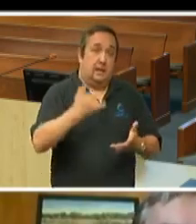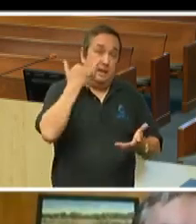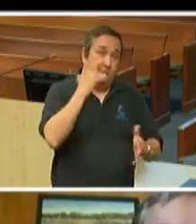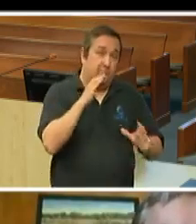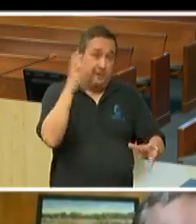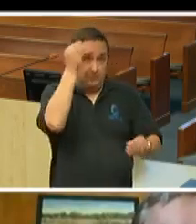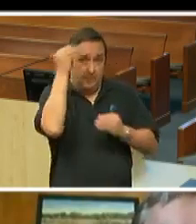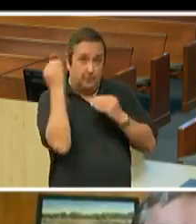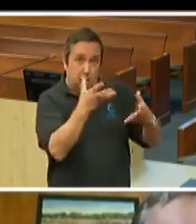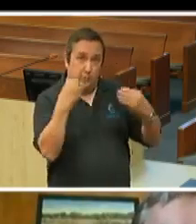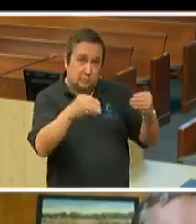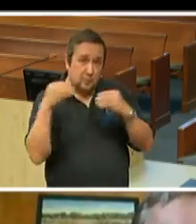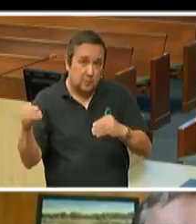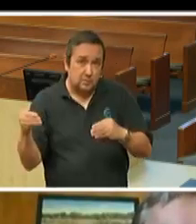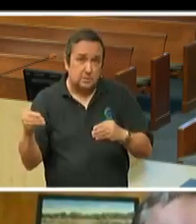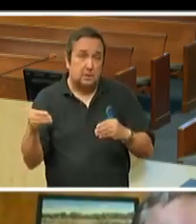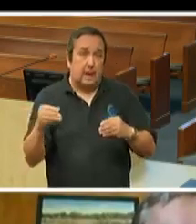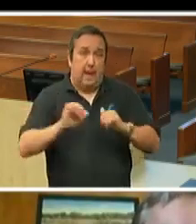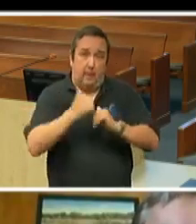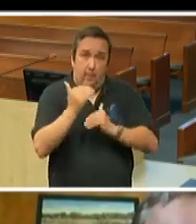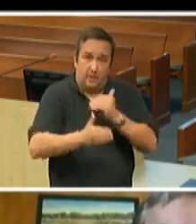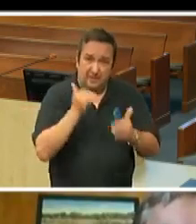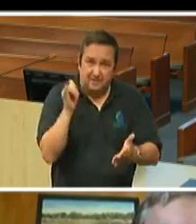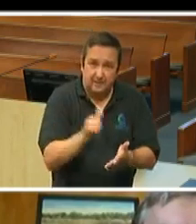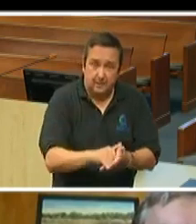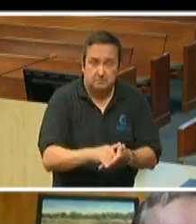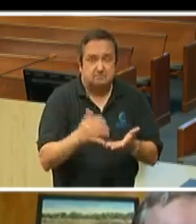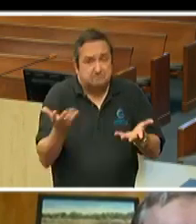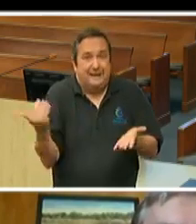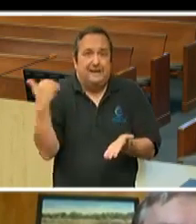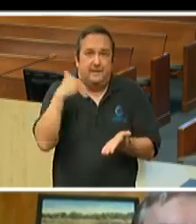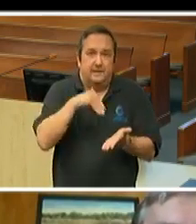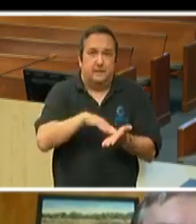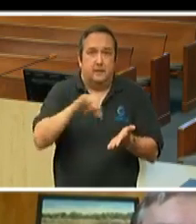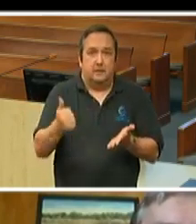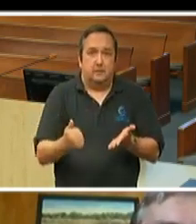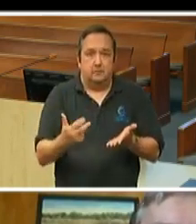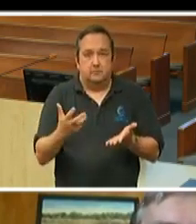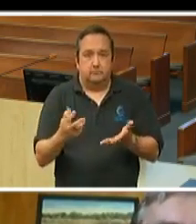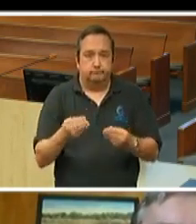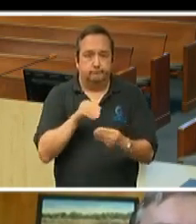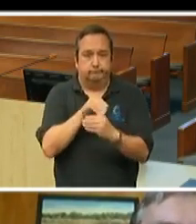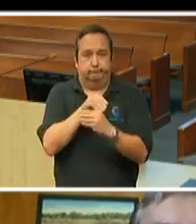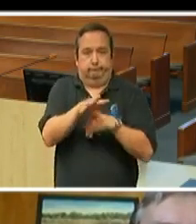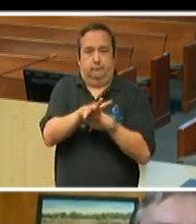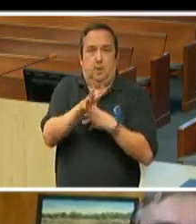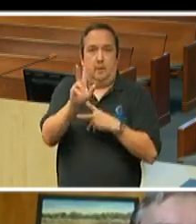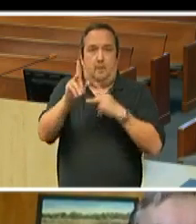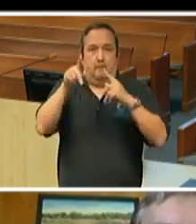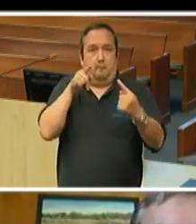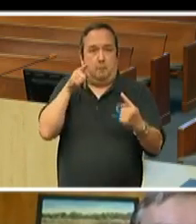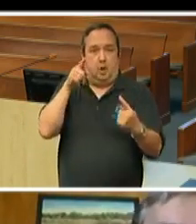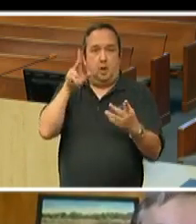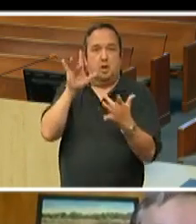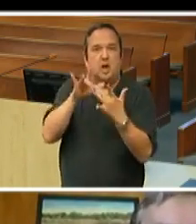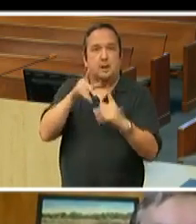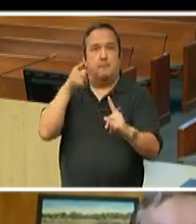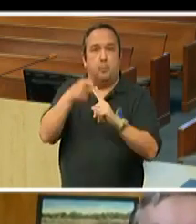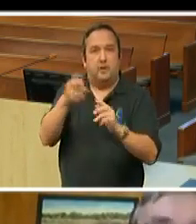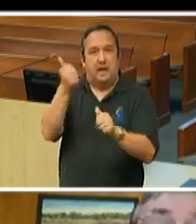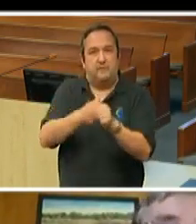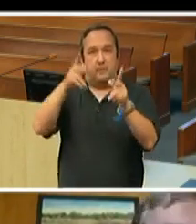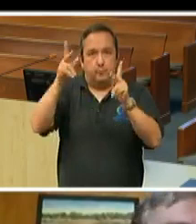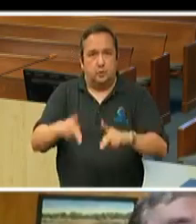that to the stores in terms of how they process that, because that's, again, another choke point where every person is coming into contact with a couple of people at the checkout